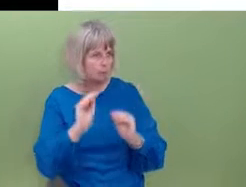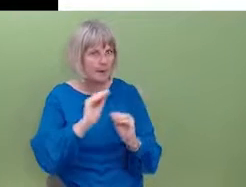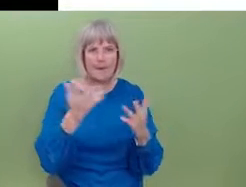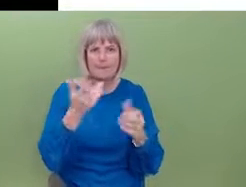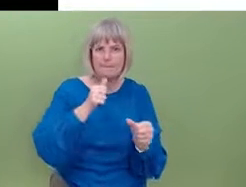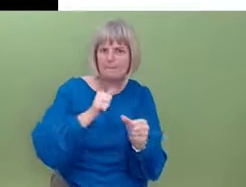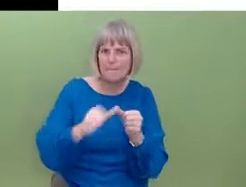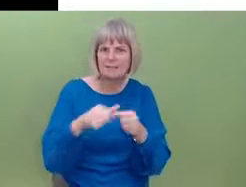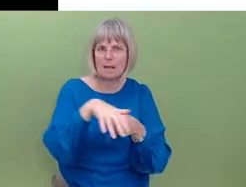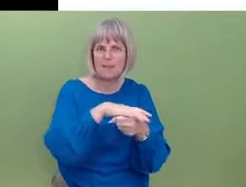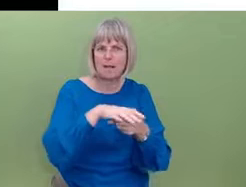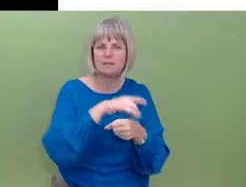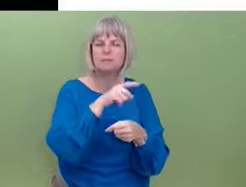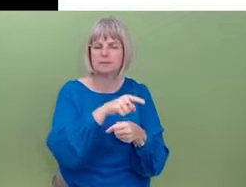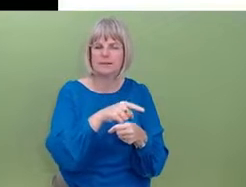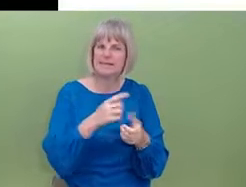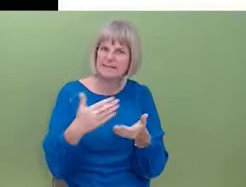treatment in a safe way.